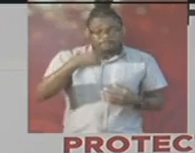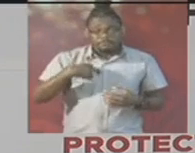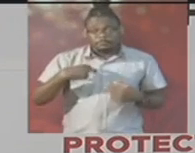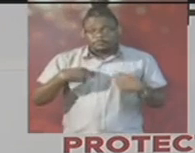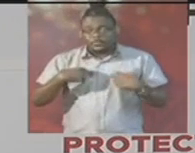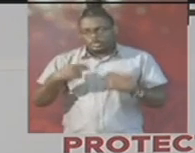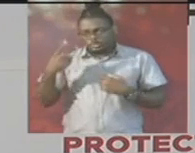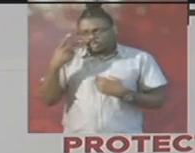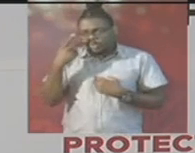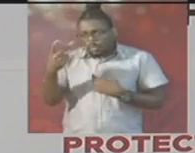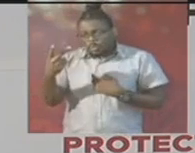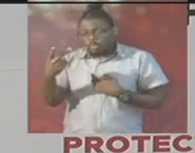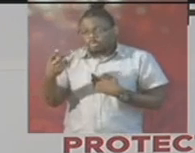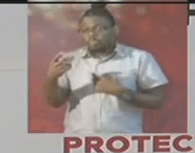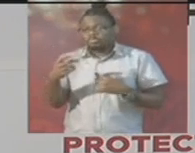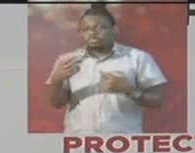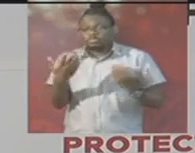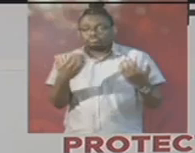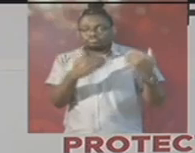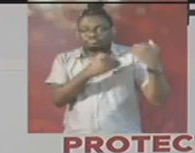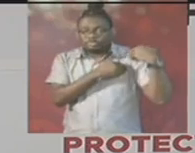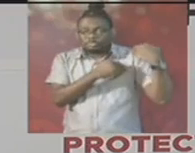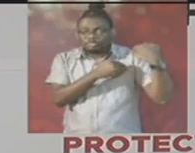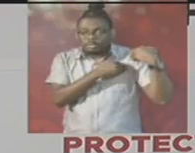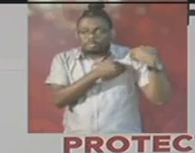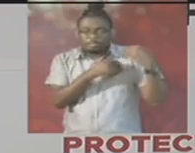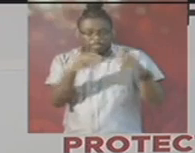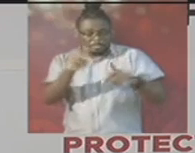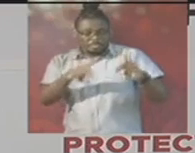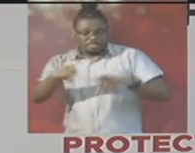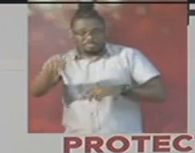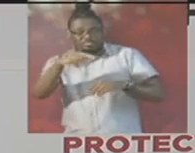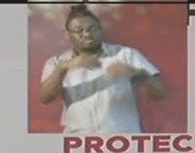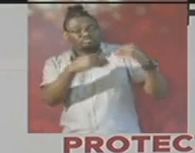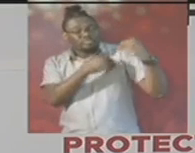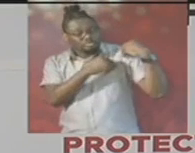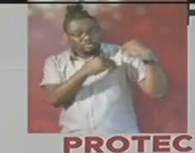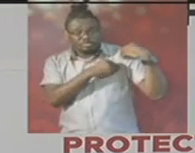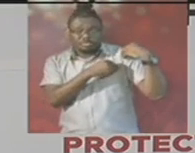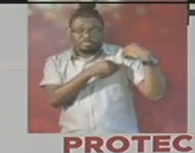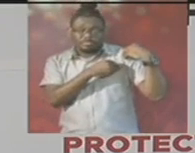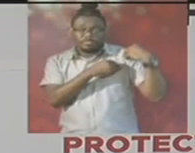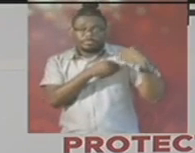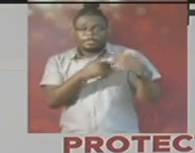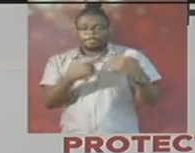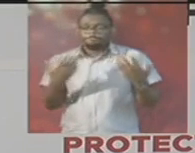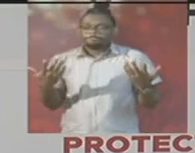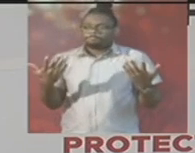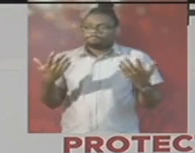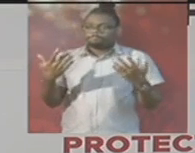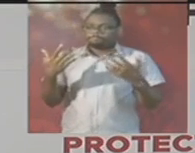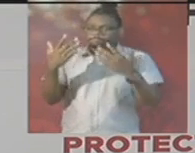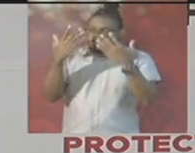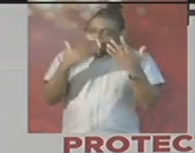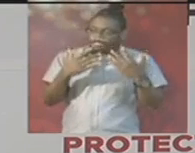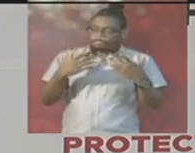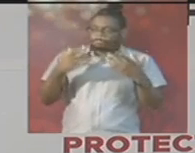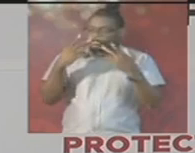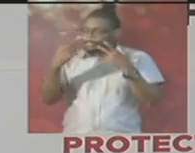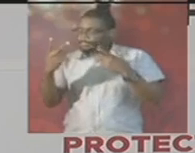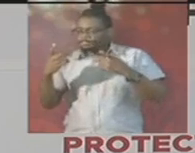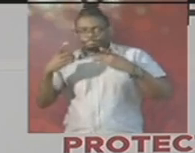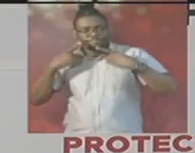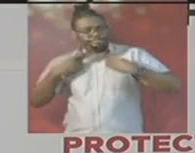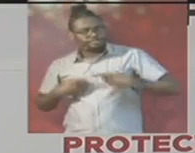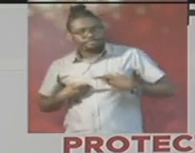responsible persons when we should be pulling together as a country, pulling together as one,